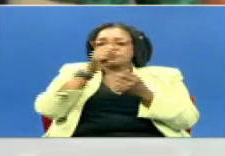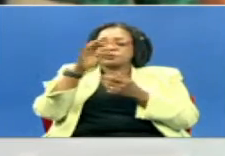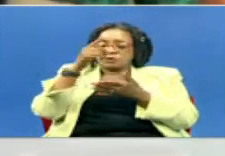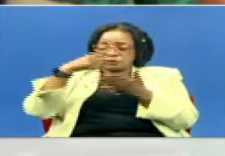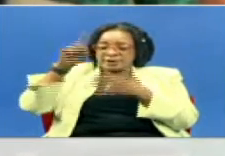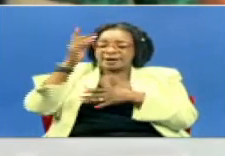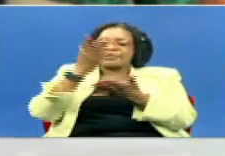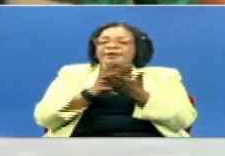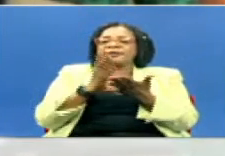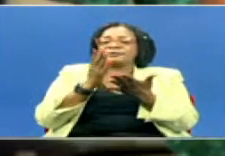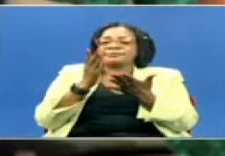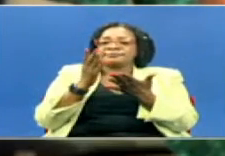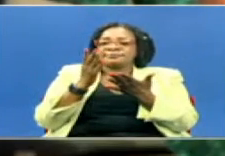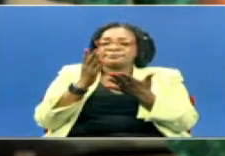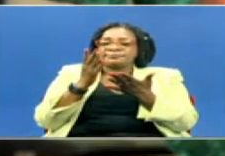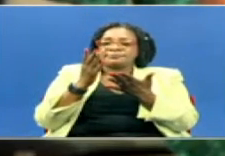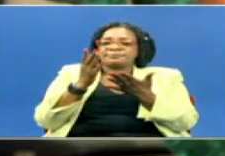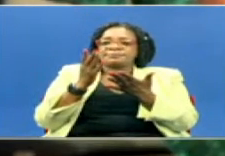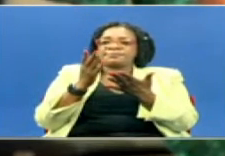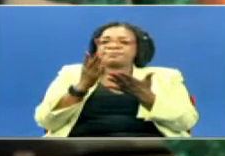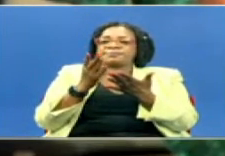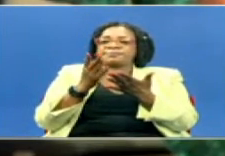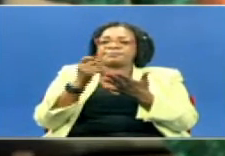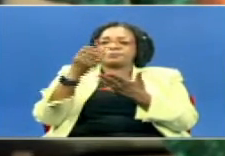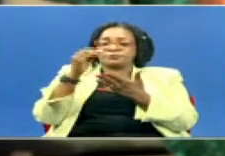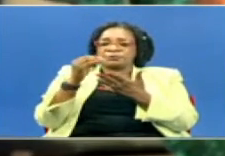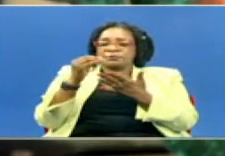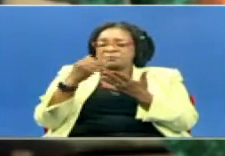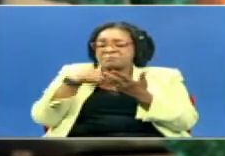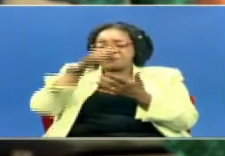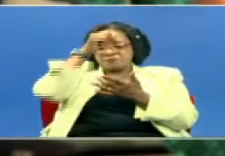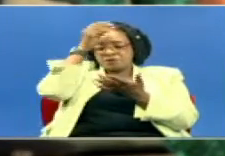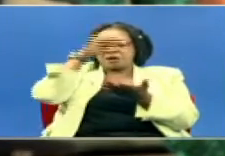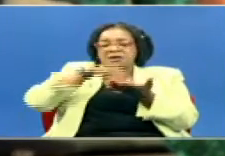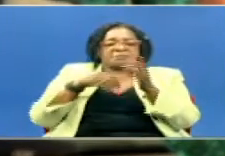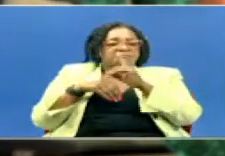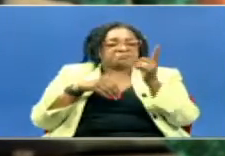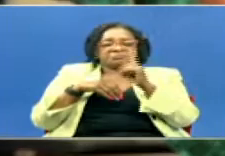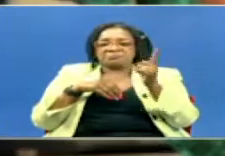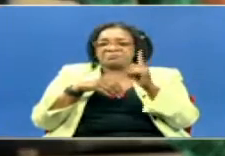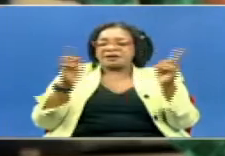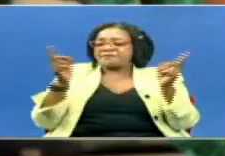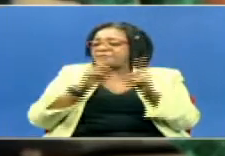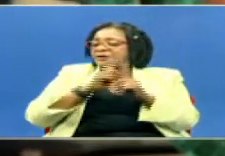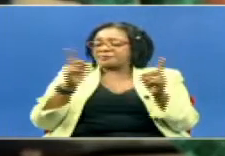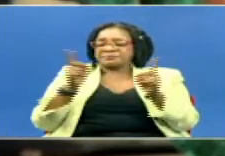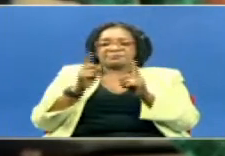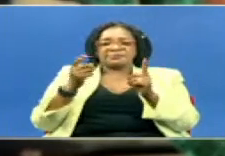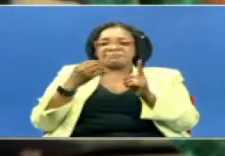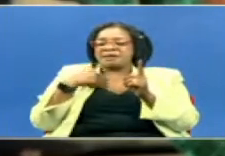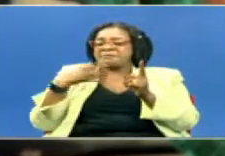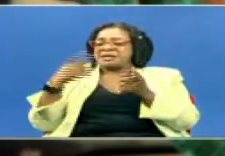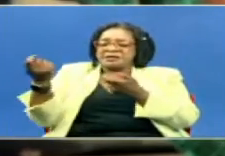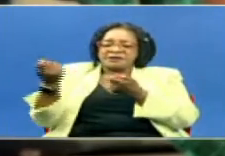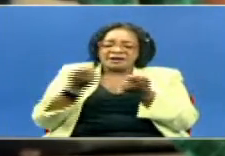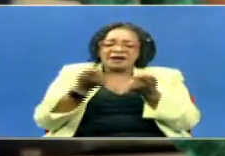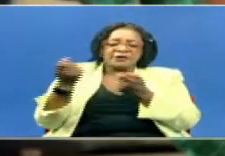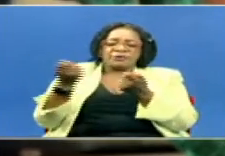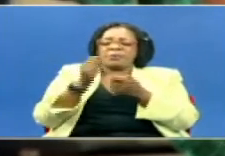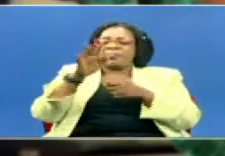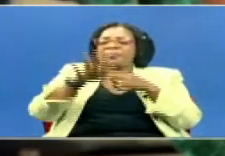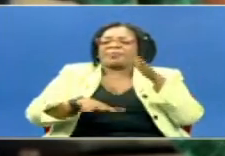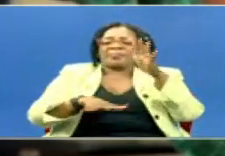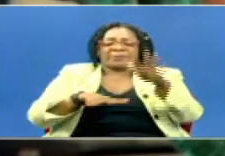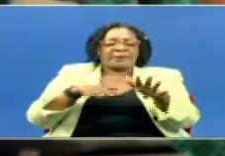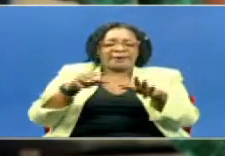to do. Mm. And therefore, I'm no fool. I'll never be. I've been dragged through the mud so many times, given